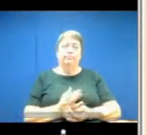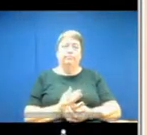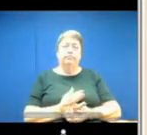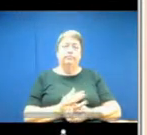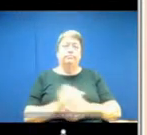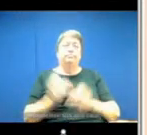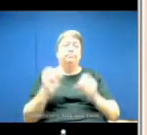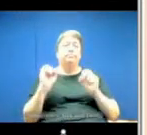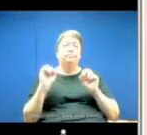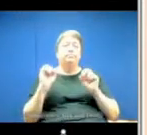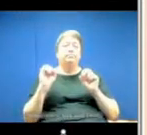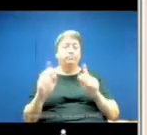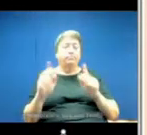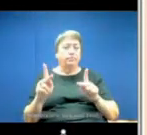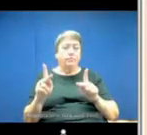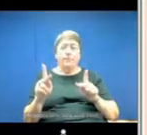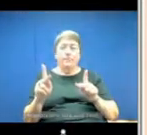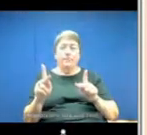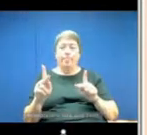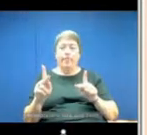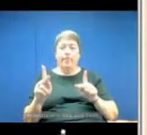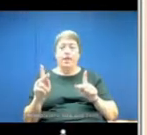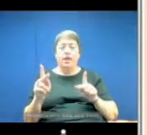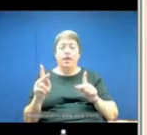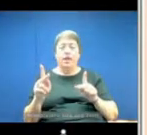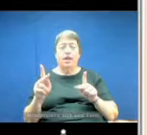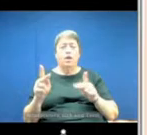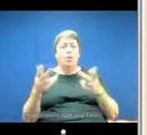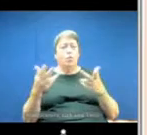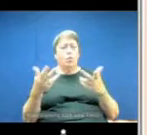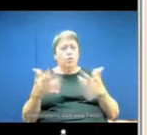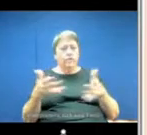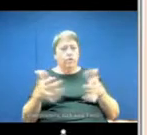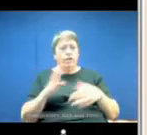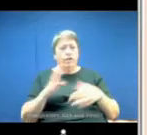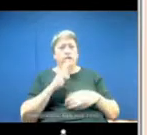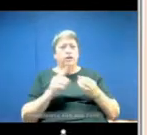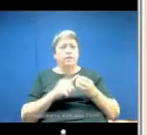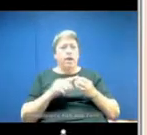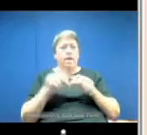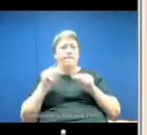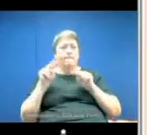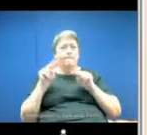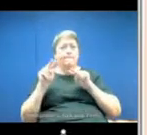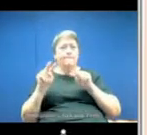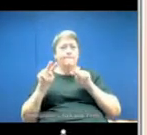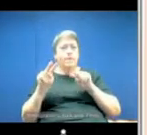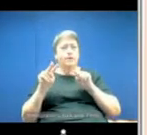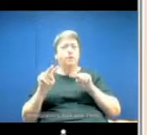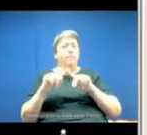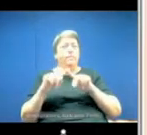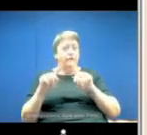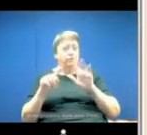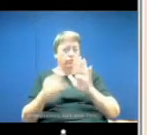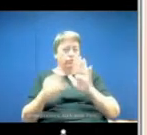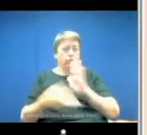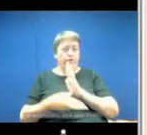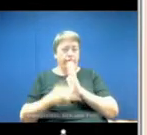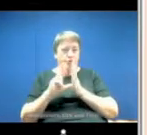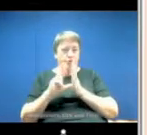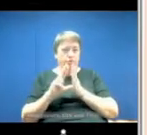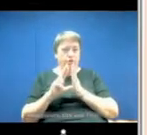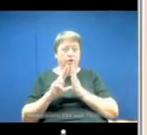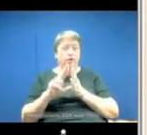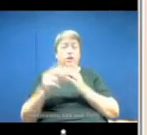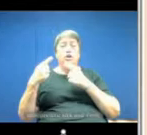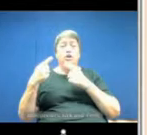Okay, we've already talked about the monitor, but just as a refresher, at a deposition there